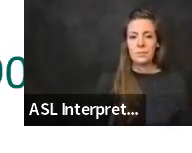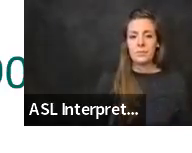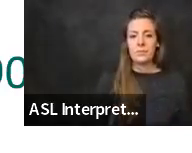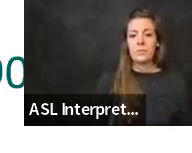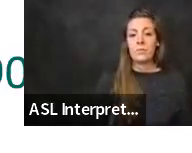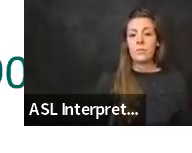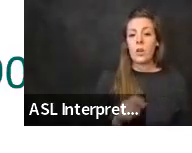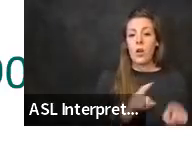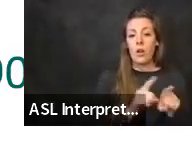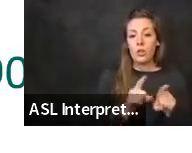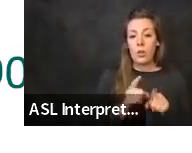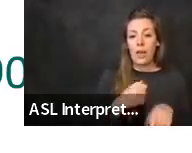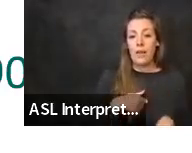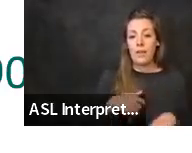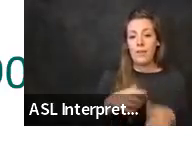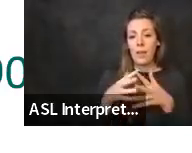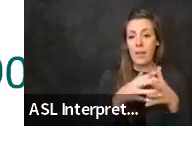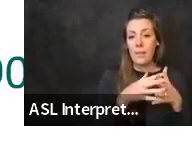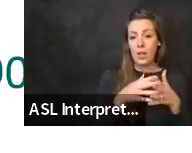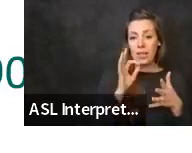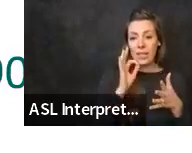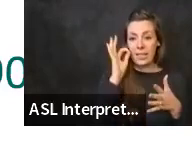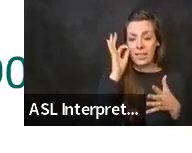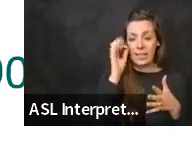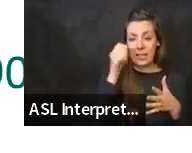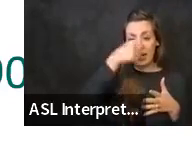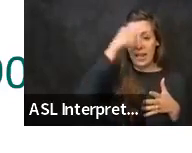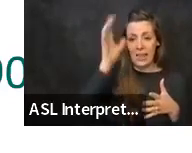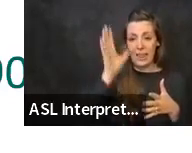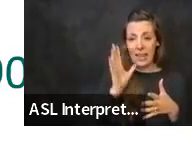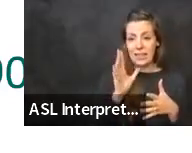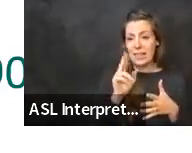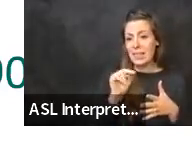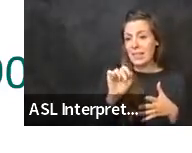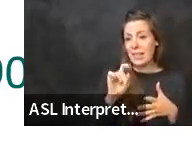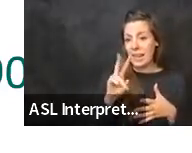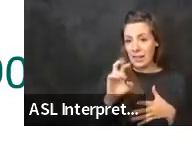American Indian, Alaskan Native residents.